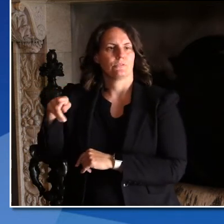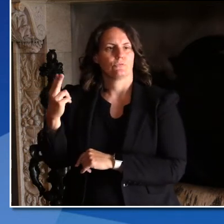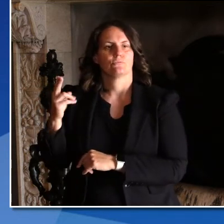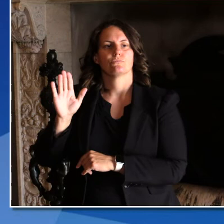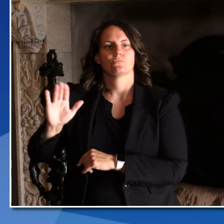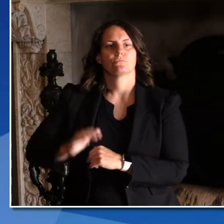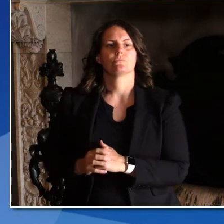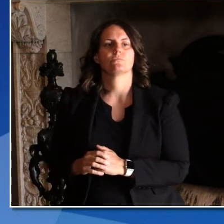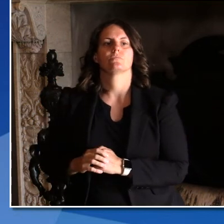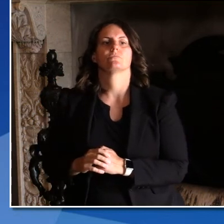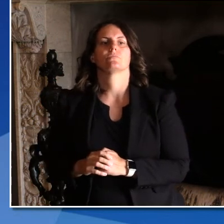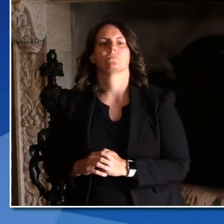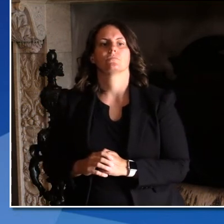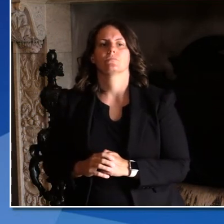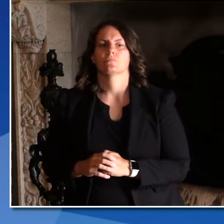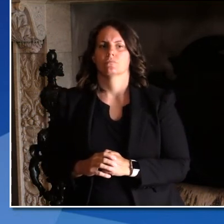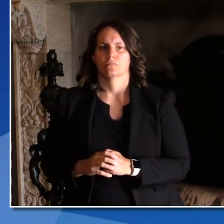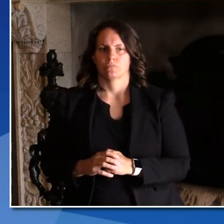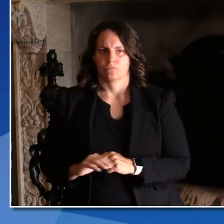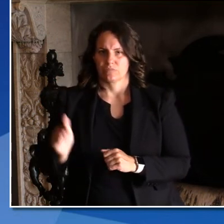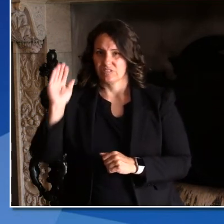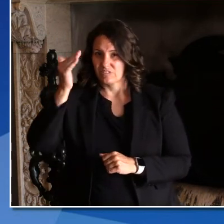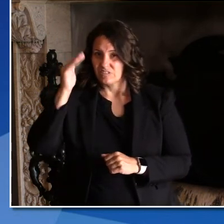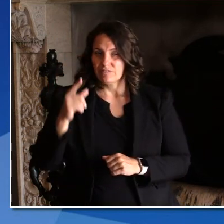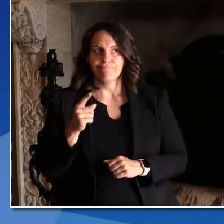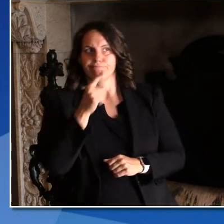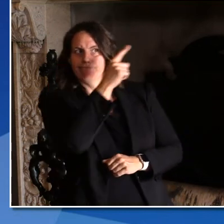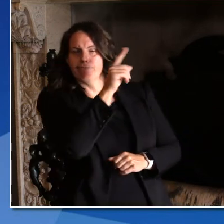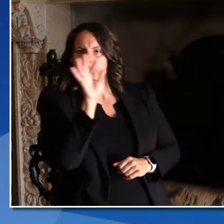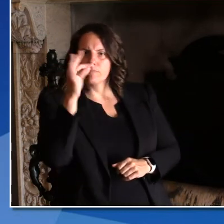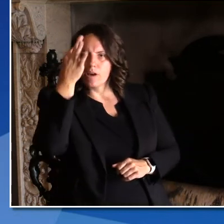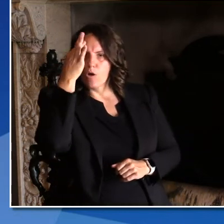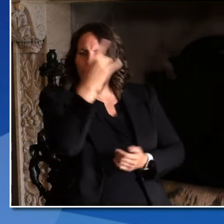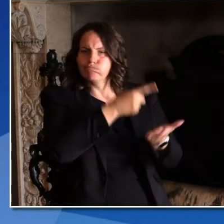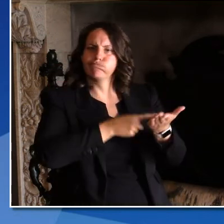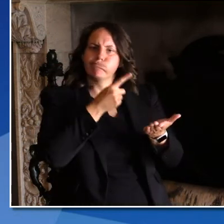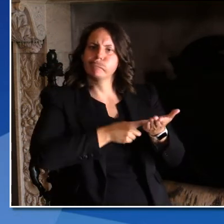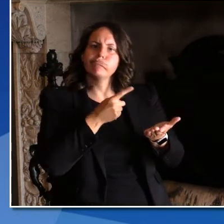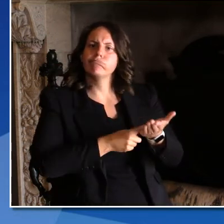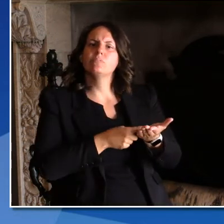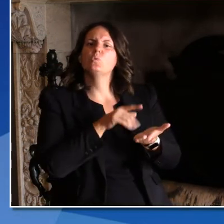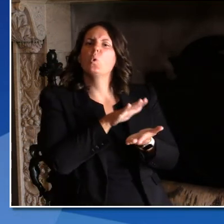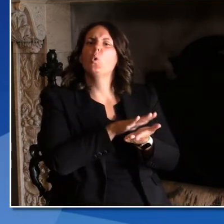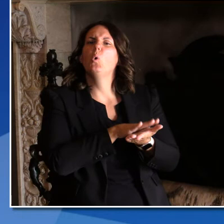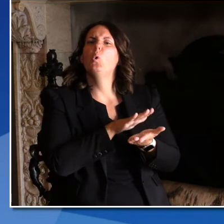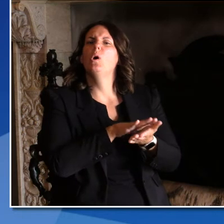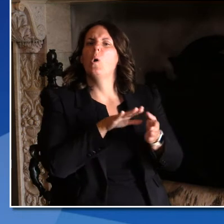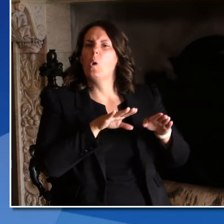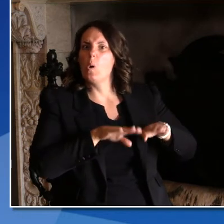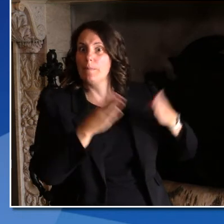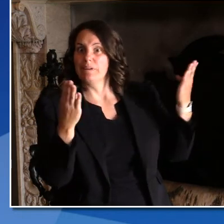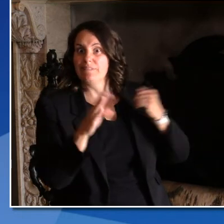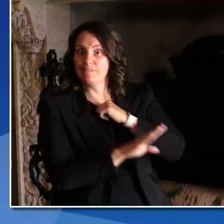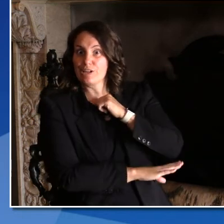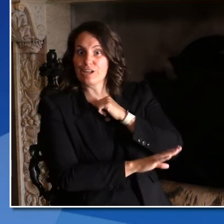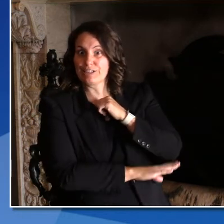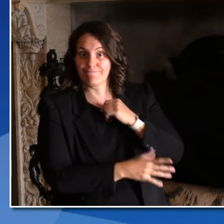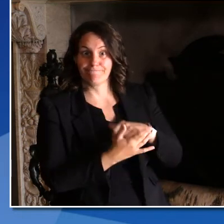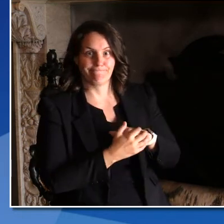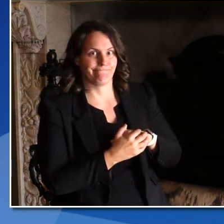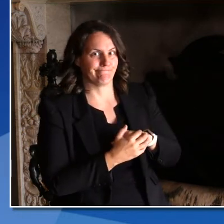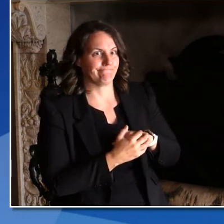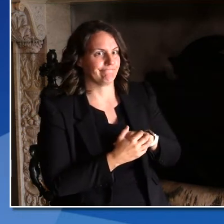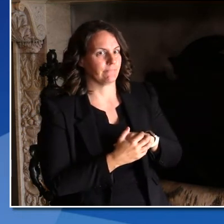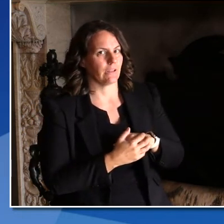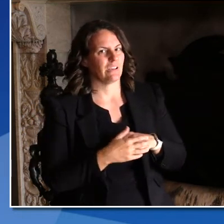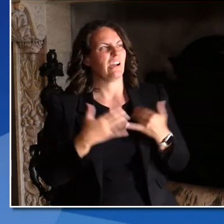about reopening schools in the fall, and mostly schools are not open in Wisconsin right now, but a lot